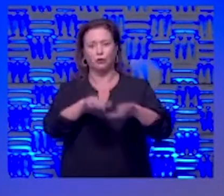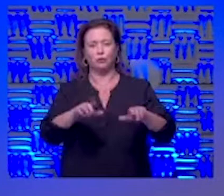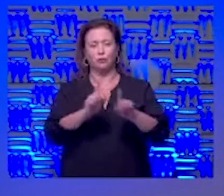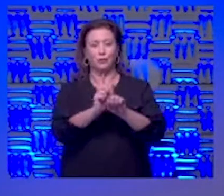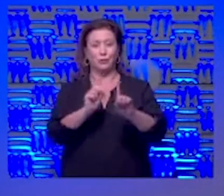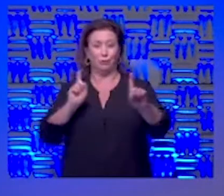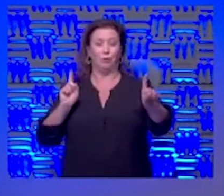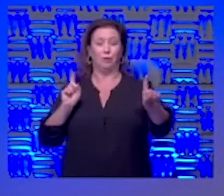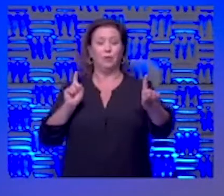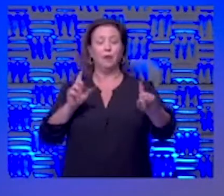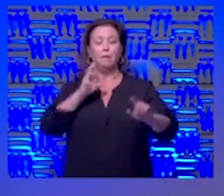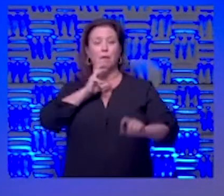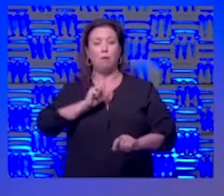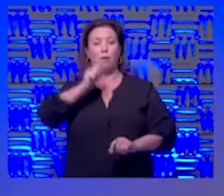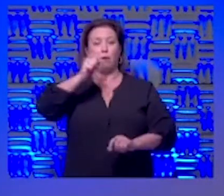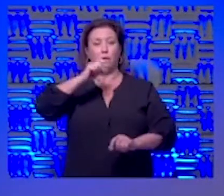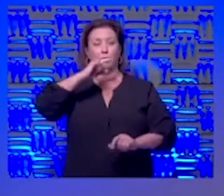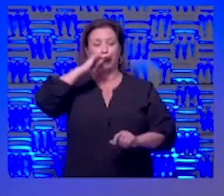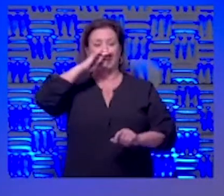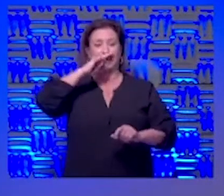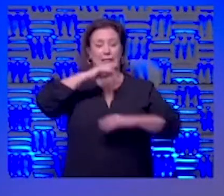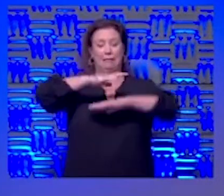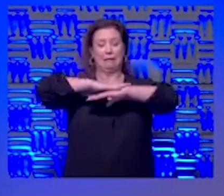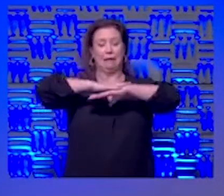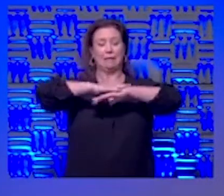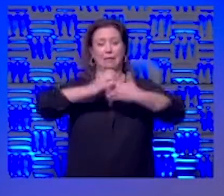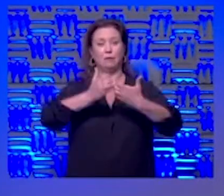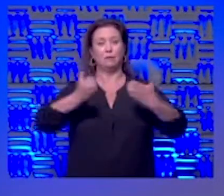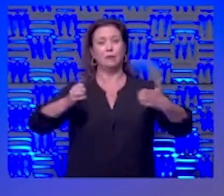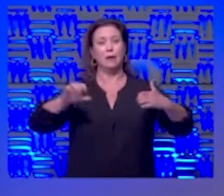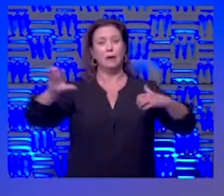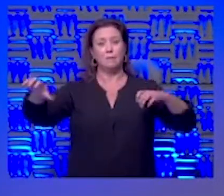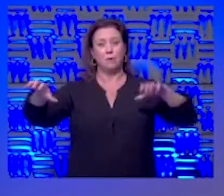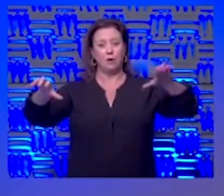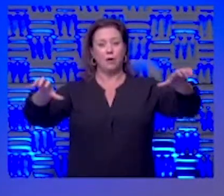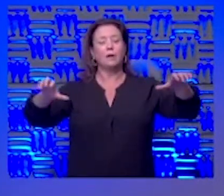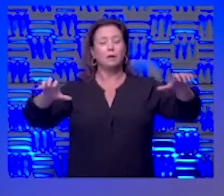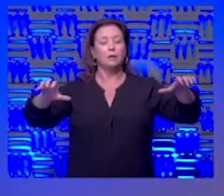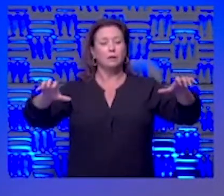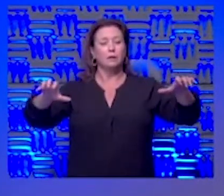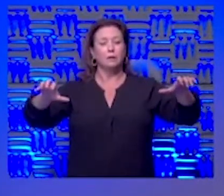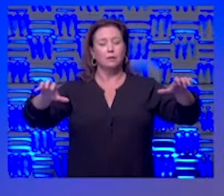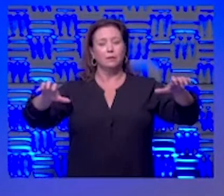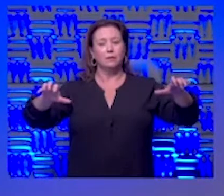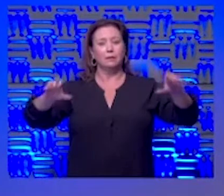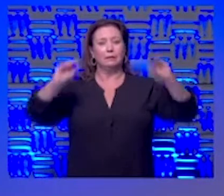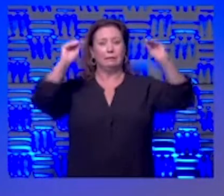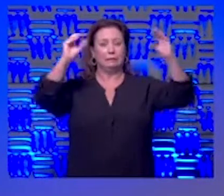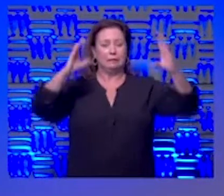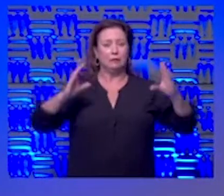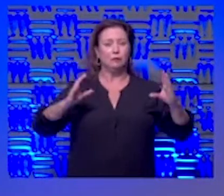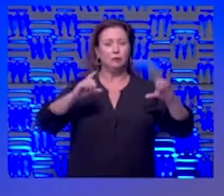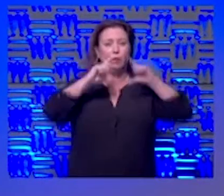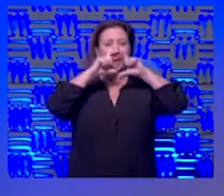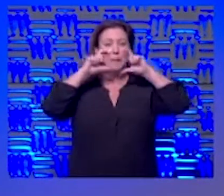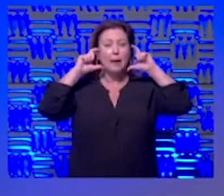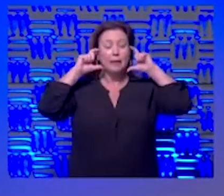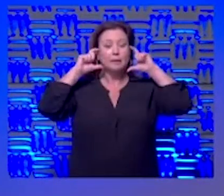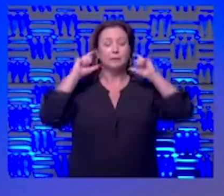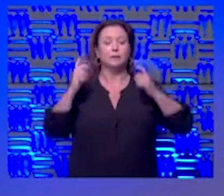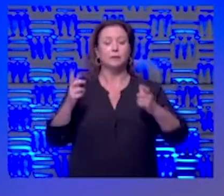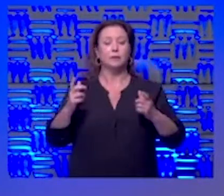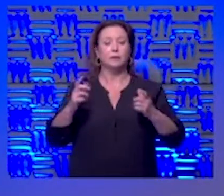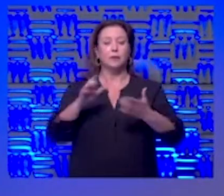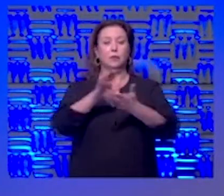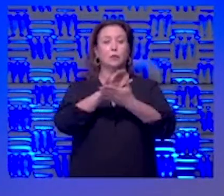But as you get into the older kids, if you can have desks that are further apart from people, teachers, wearing masks,